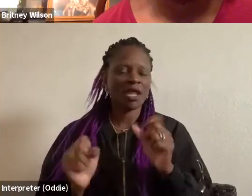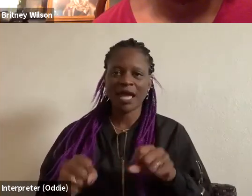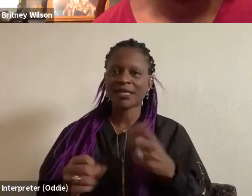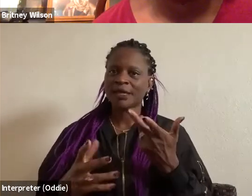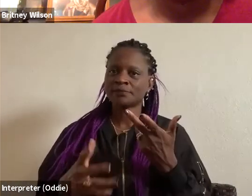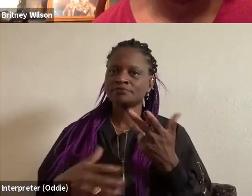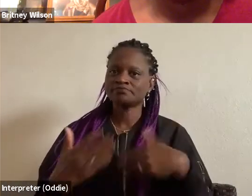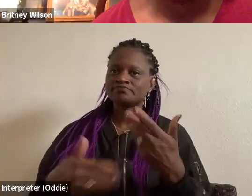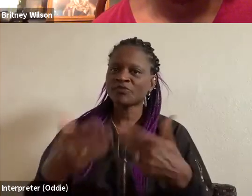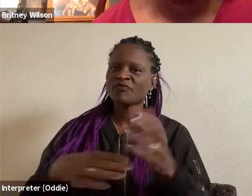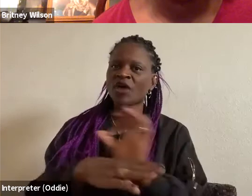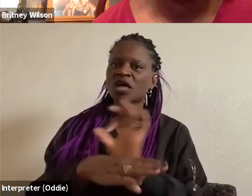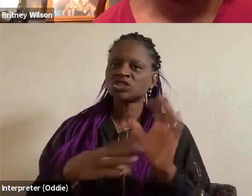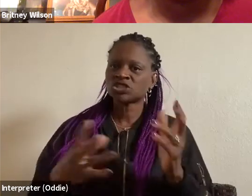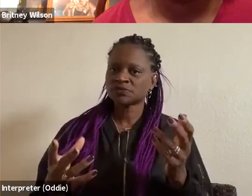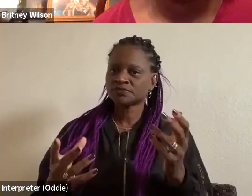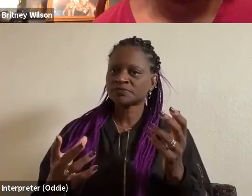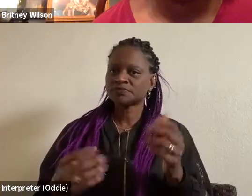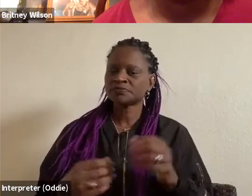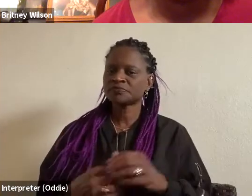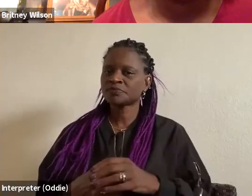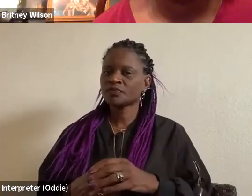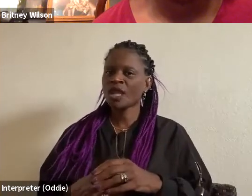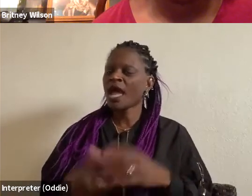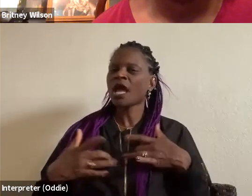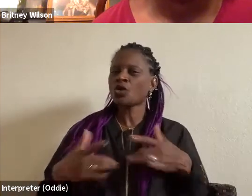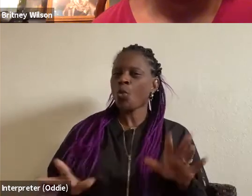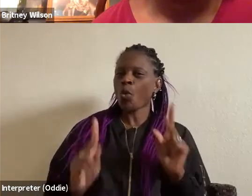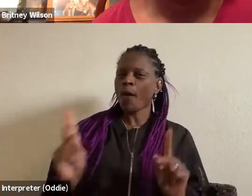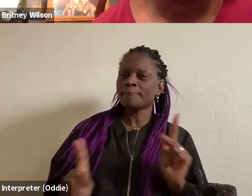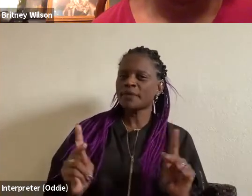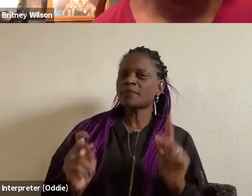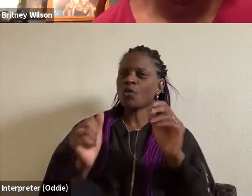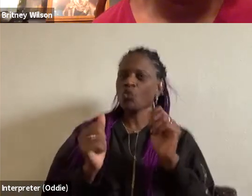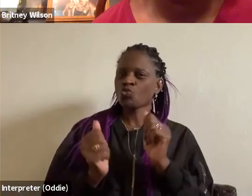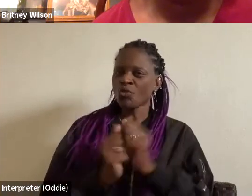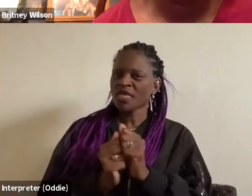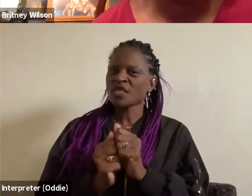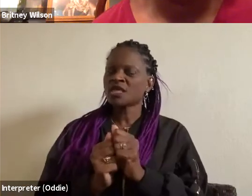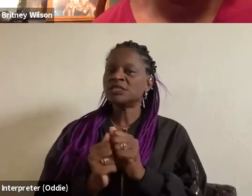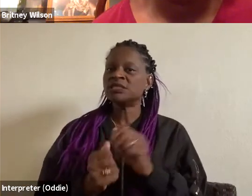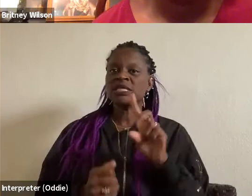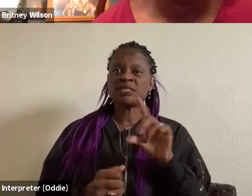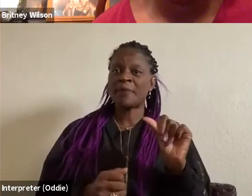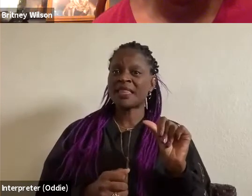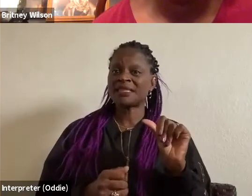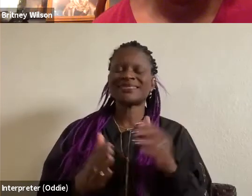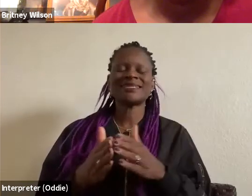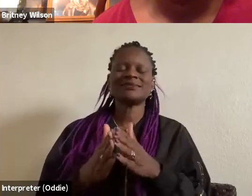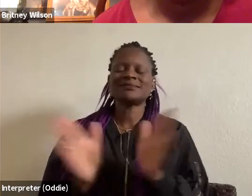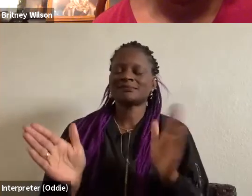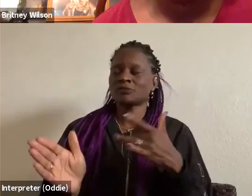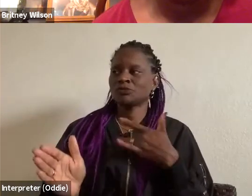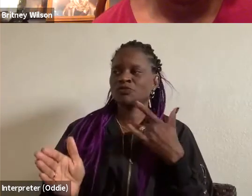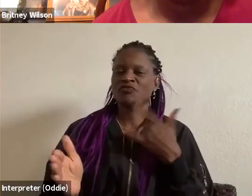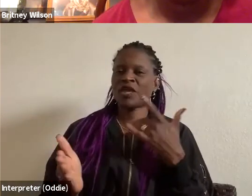know, folks with invisible or non-apparent disabilities don't feel left out. Because I think that's, you know, some of the conversation of people who are very visible